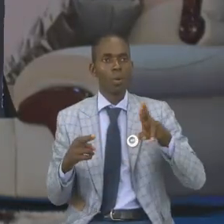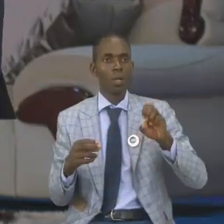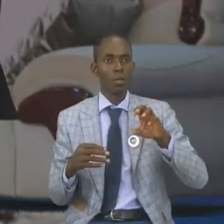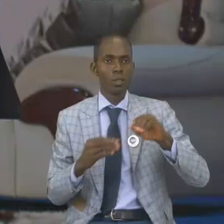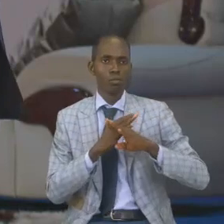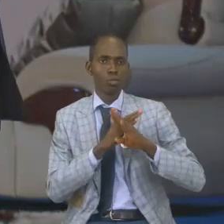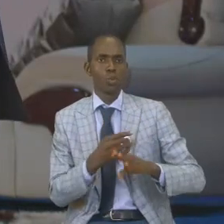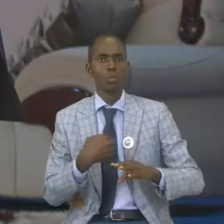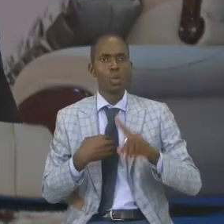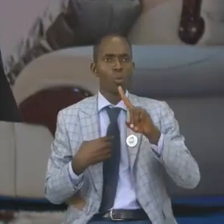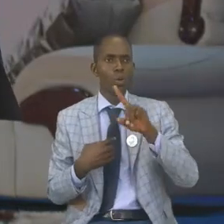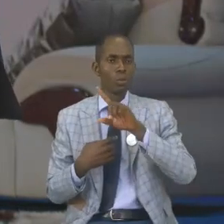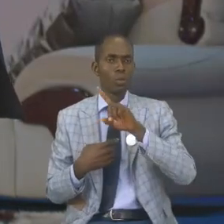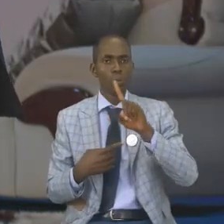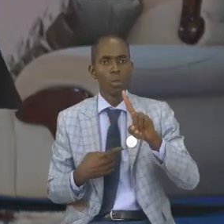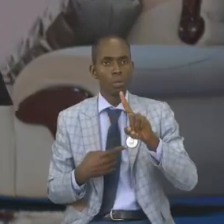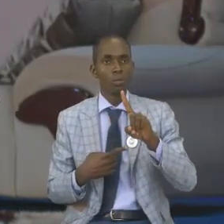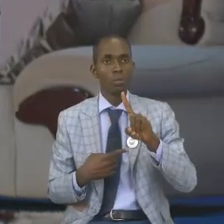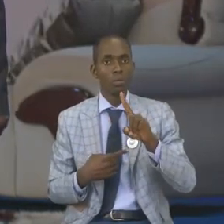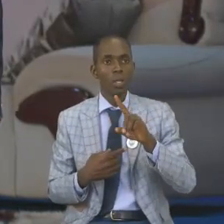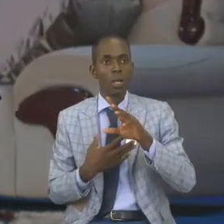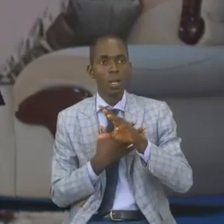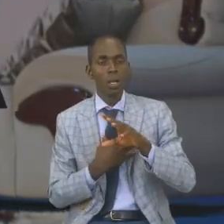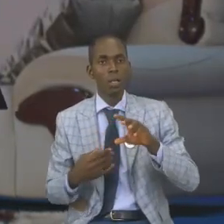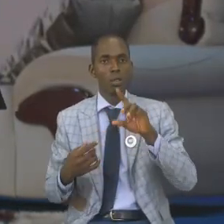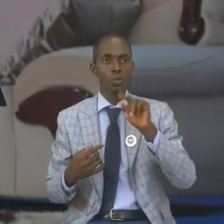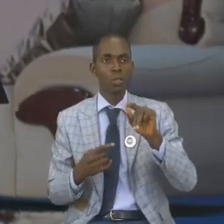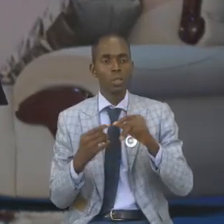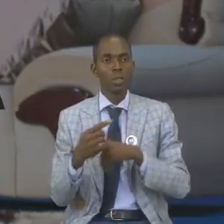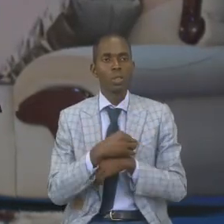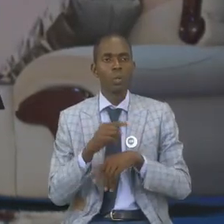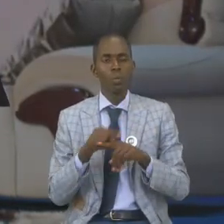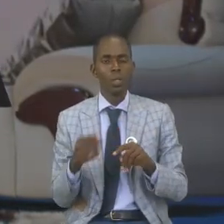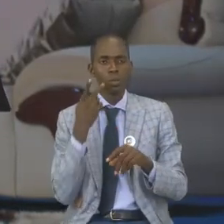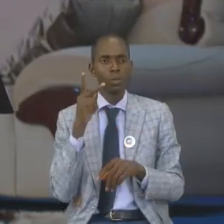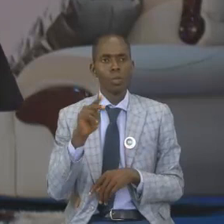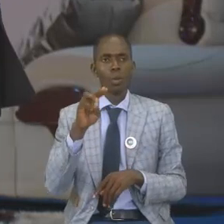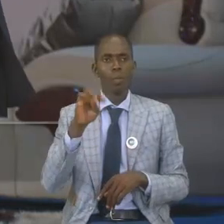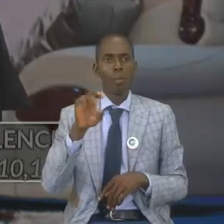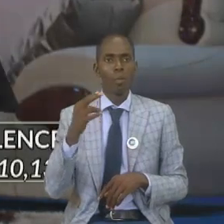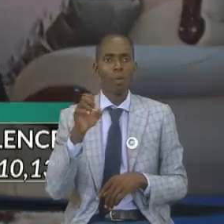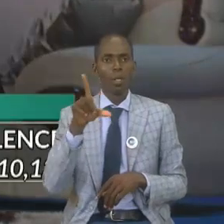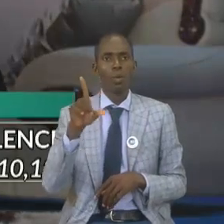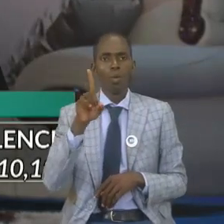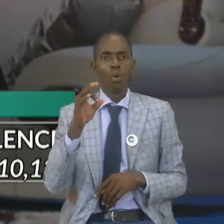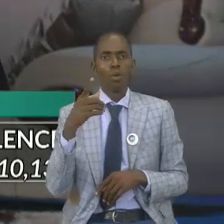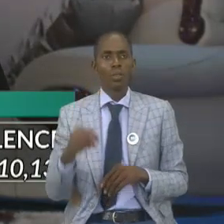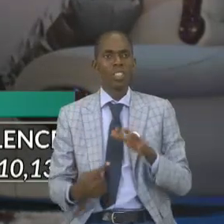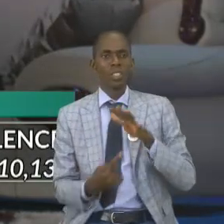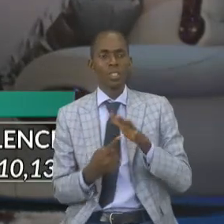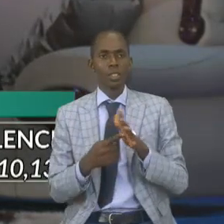120 days. But lo, Michael, one of the chief princes, came to help